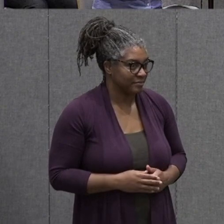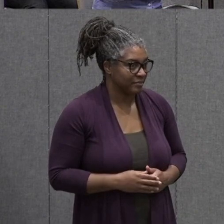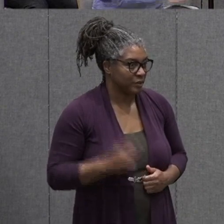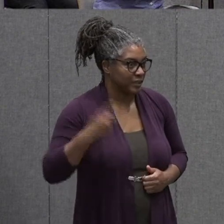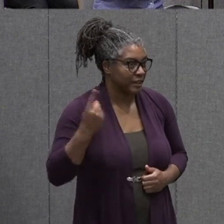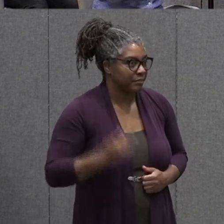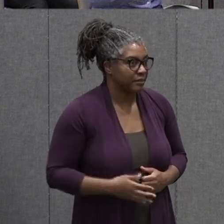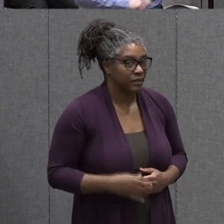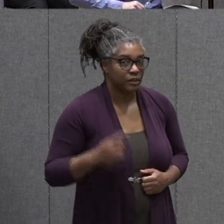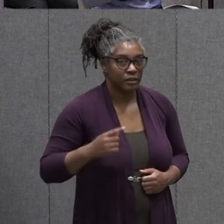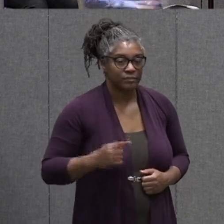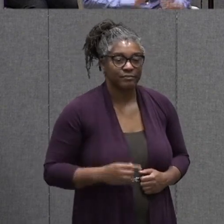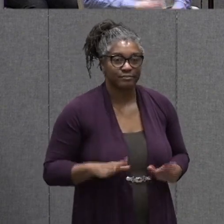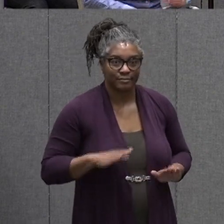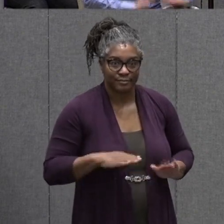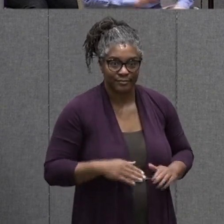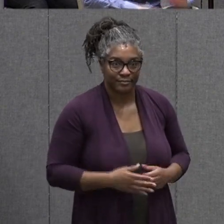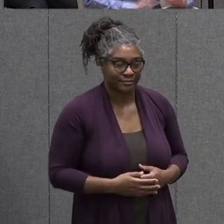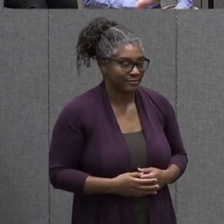Time. Rumble.